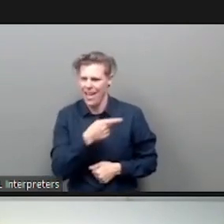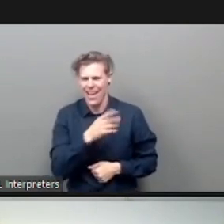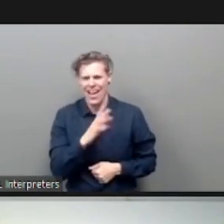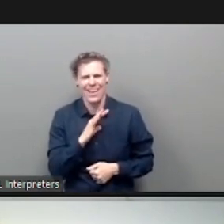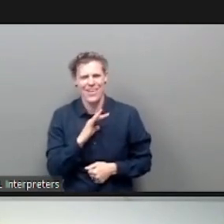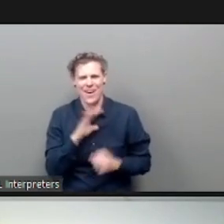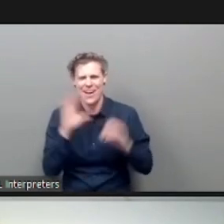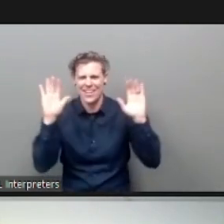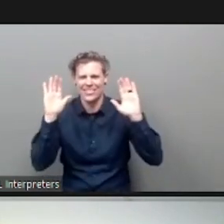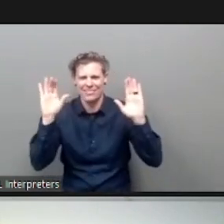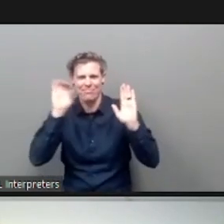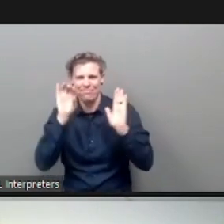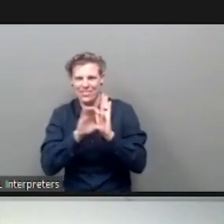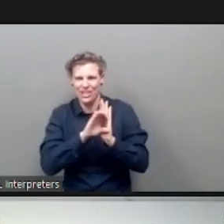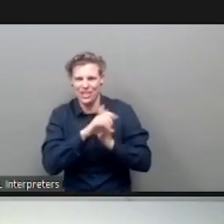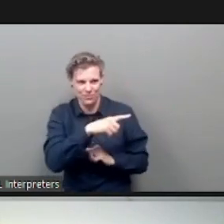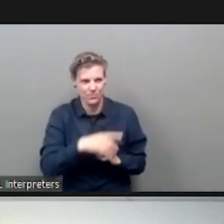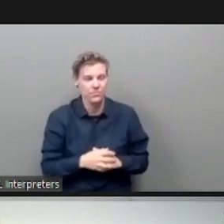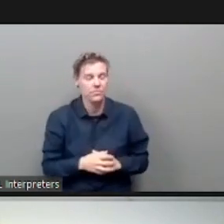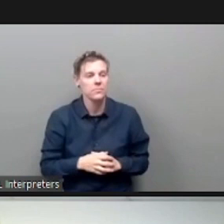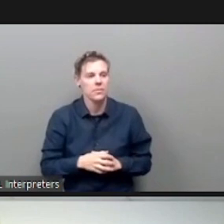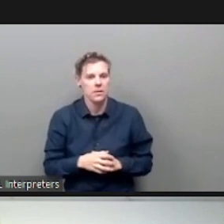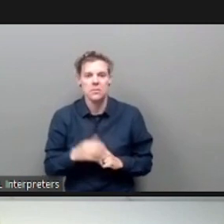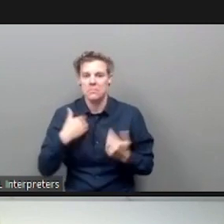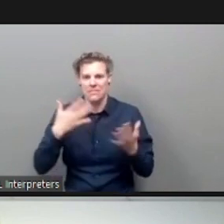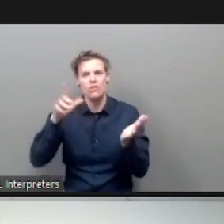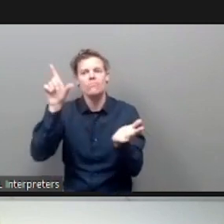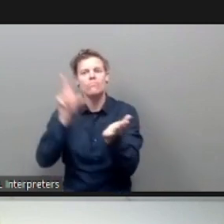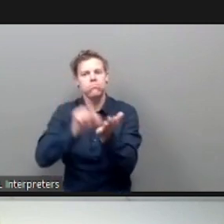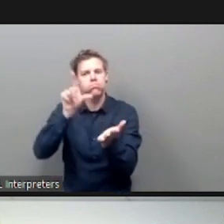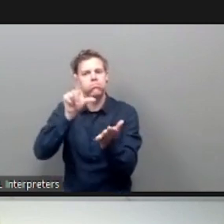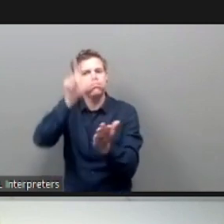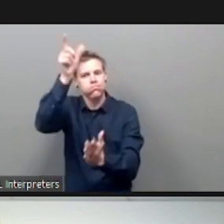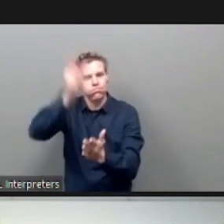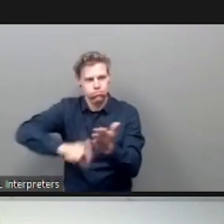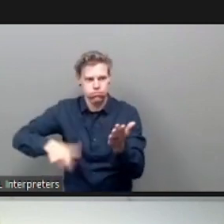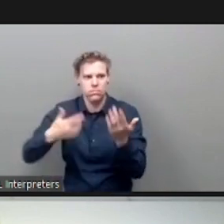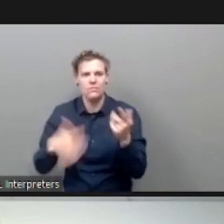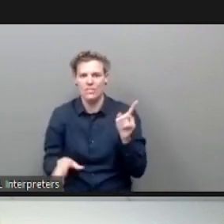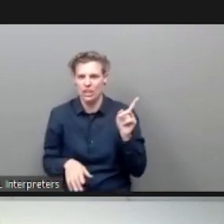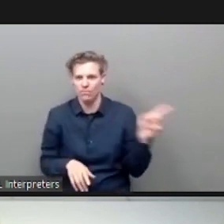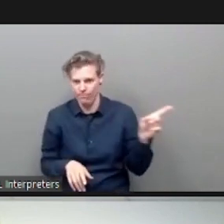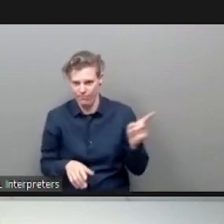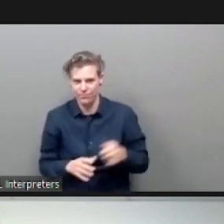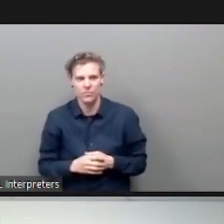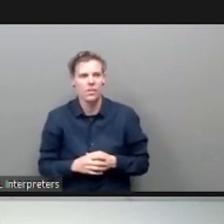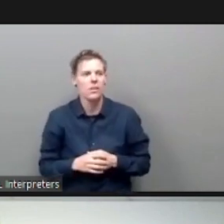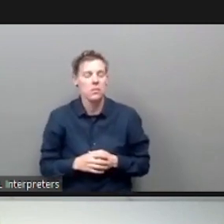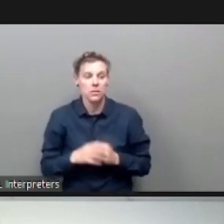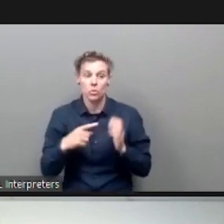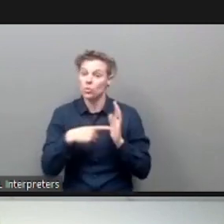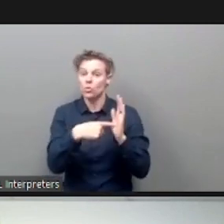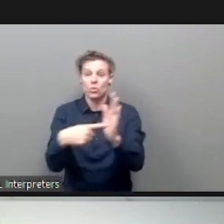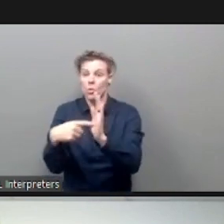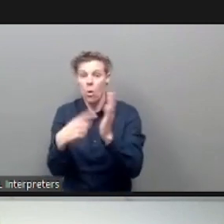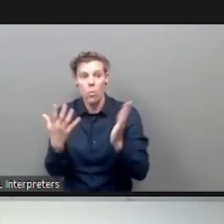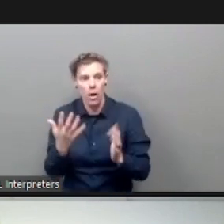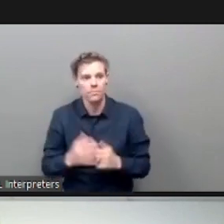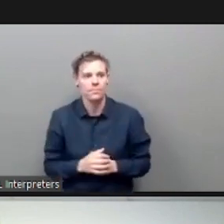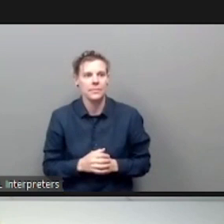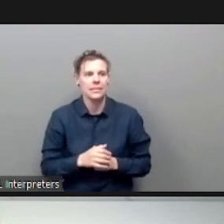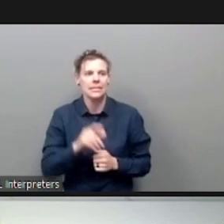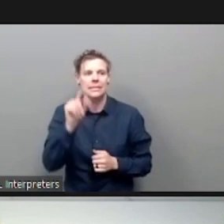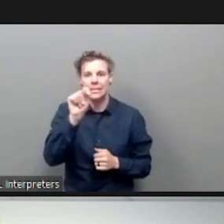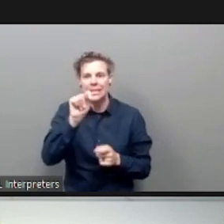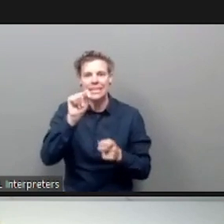this data in a journal showing how we did a test to stay type program at the